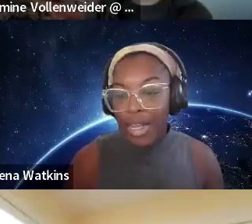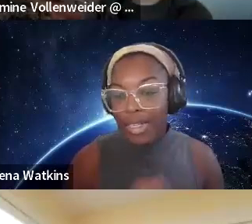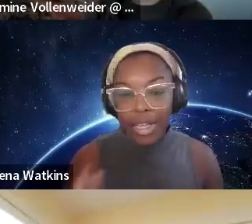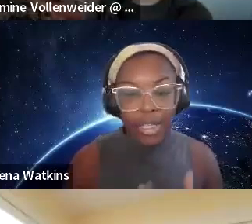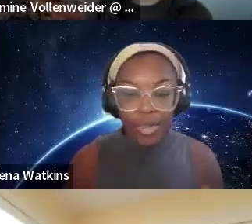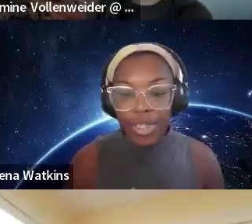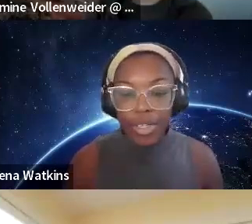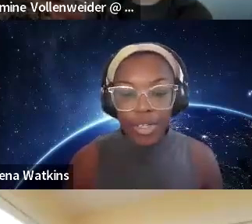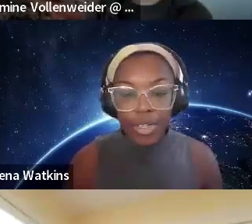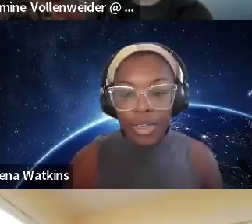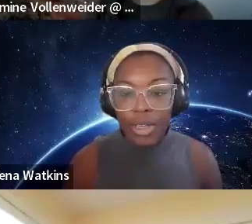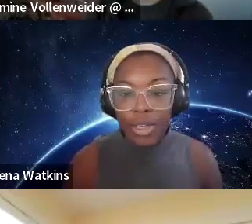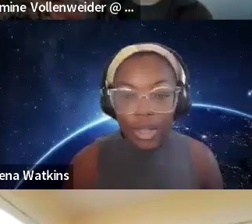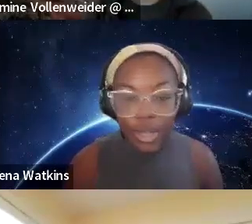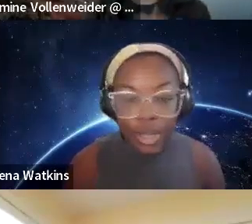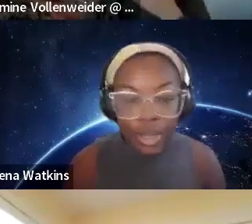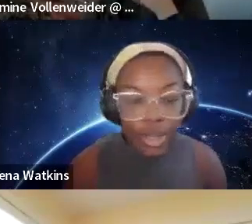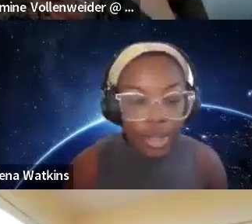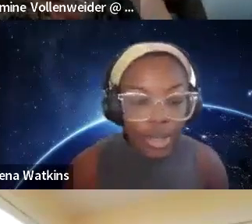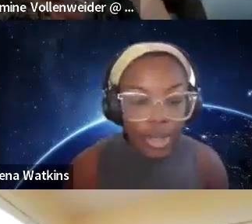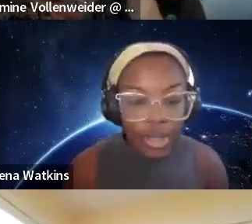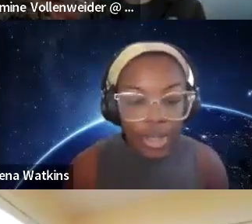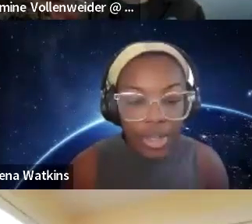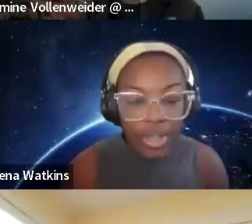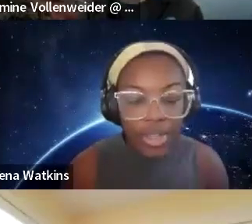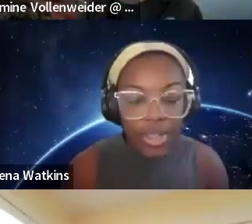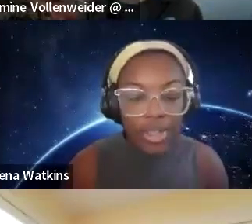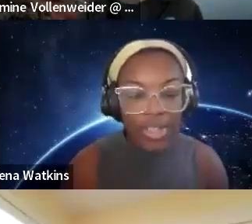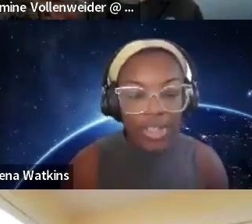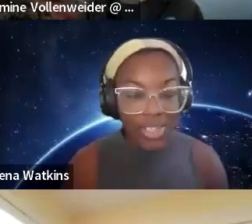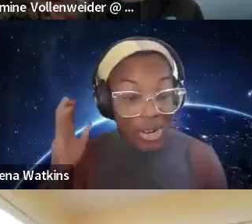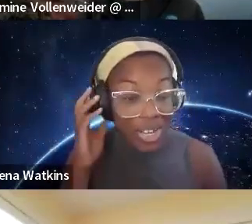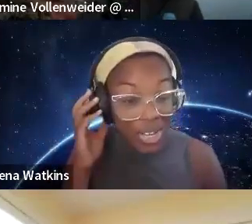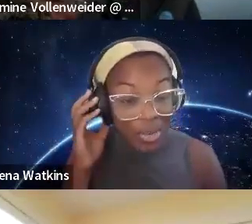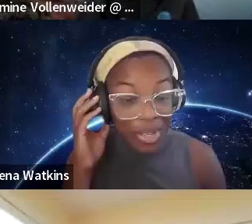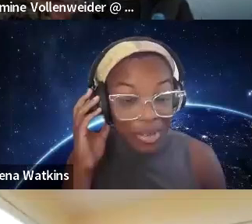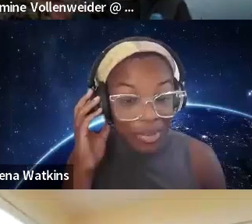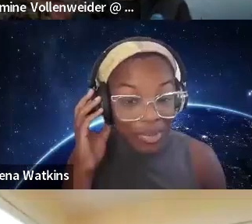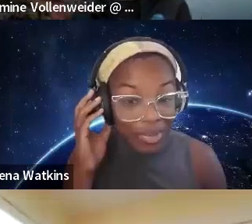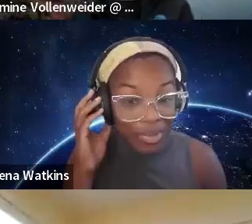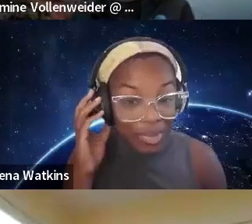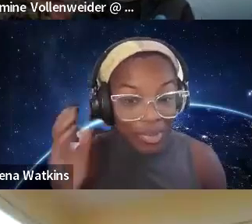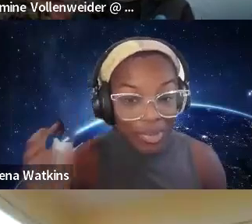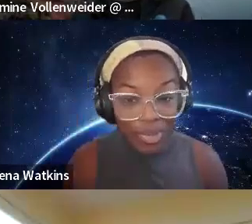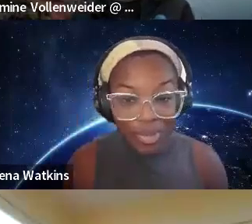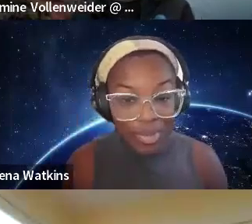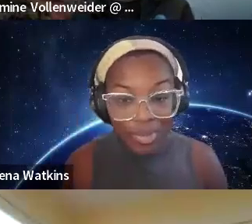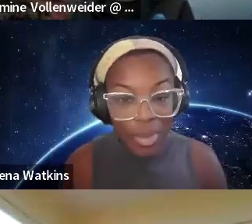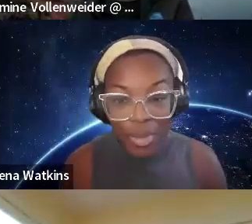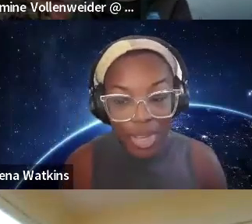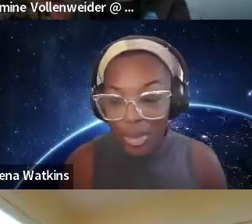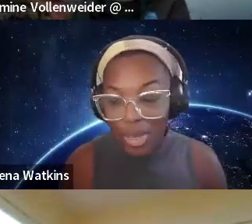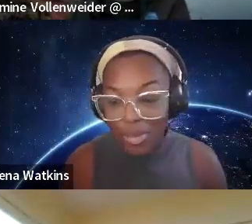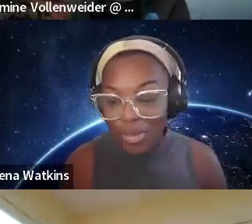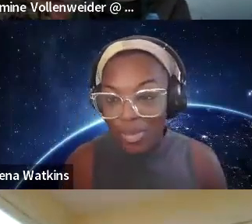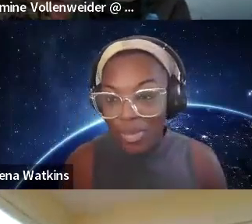providing like Oh, tech wait, services. sorry, your sound got a little messed up there. Sorry, can you hear me? No,